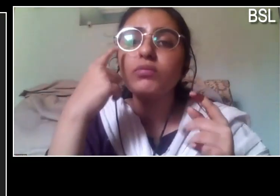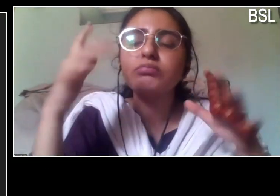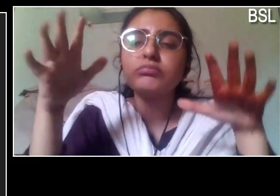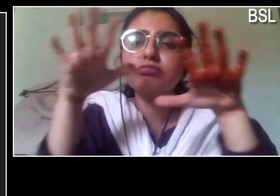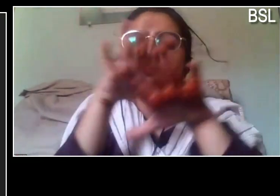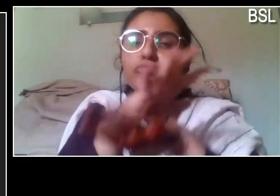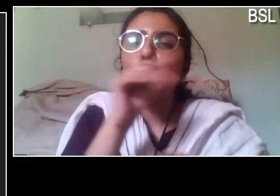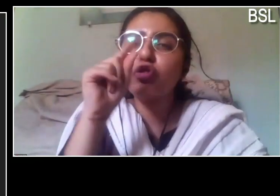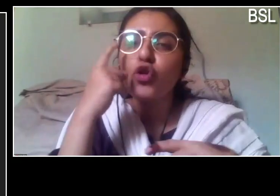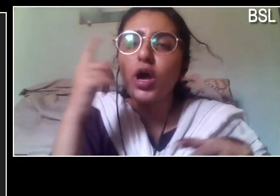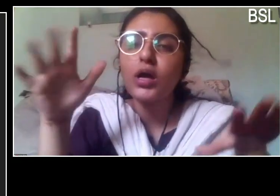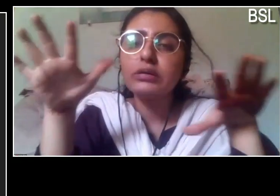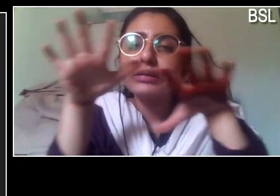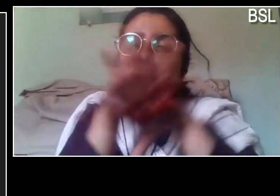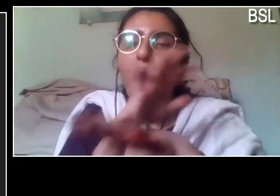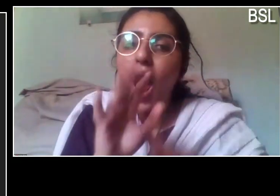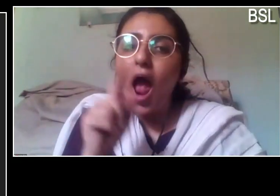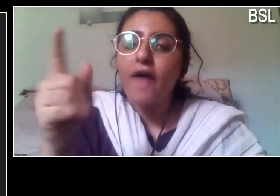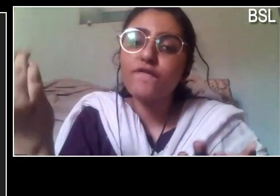with